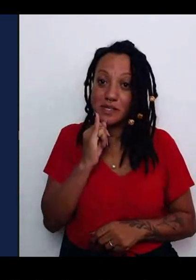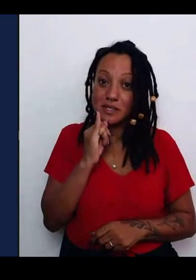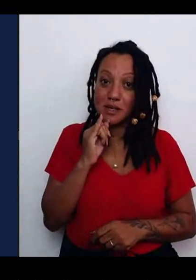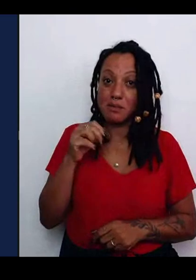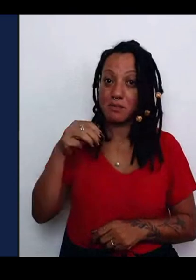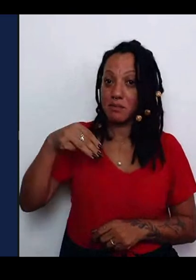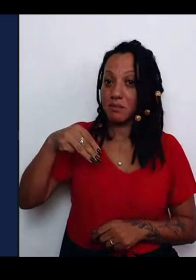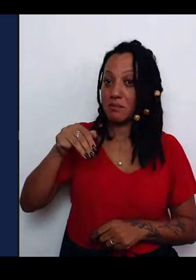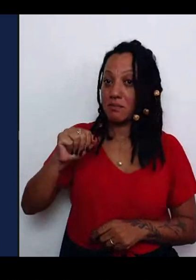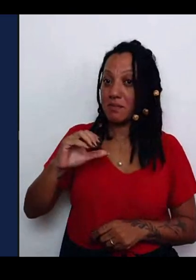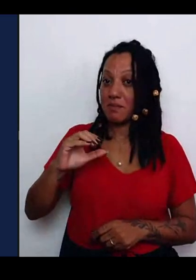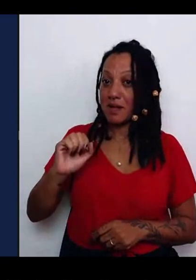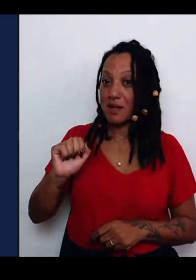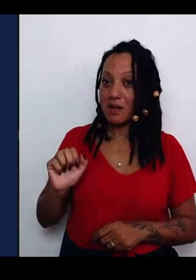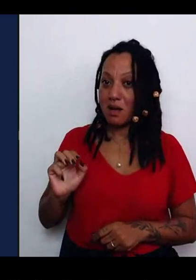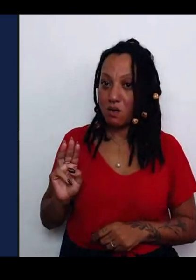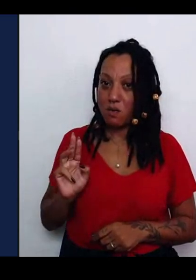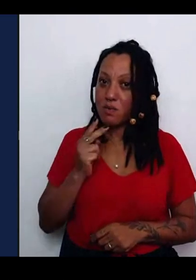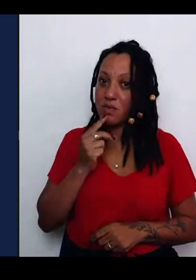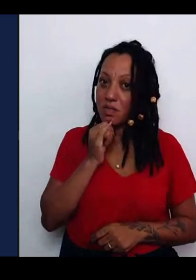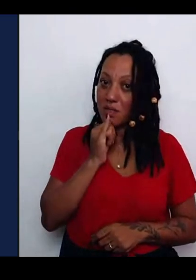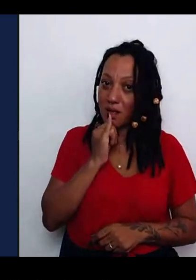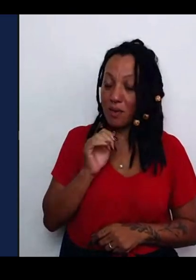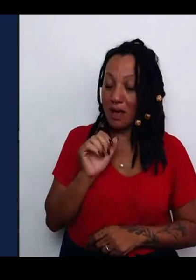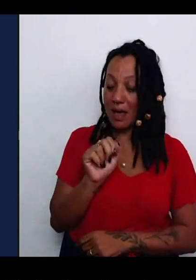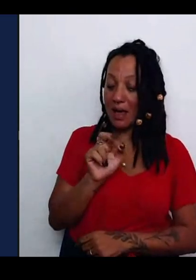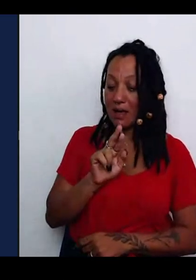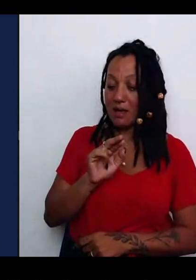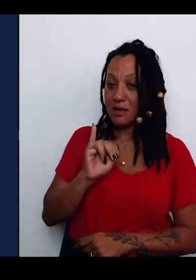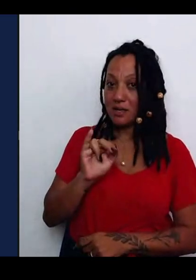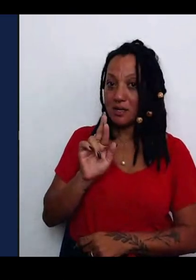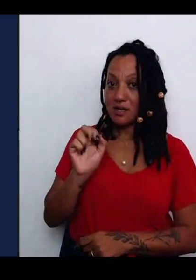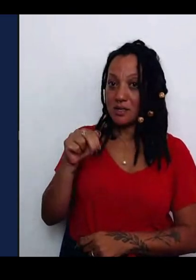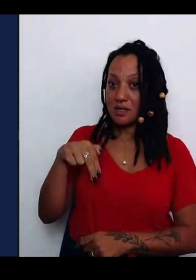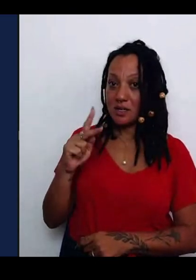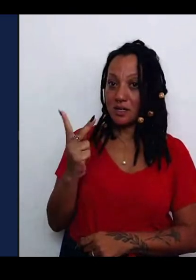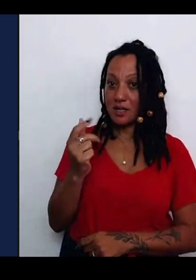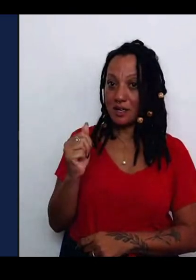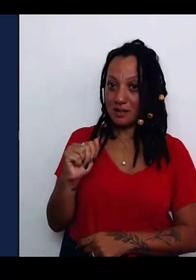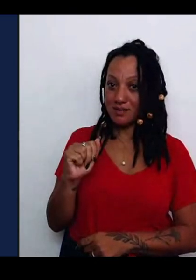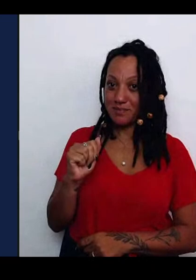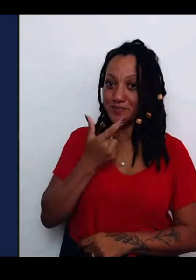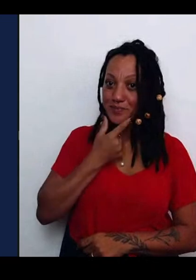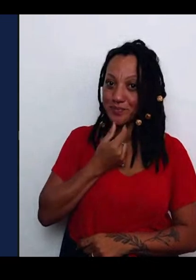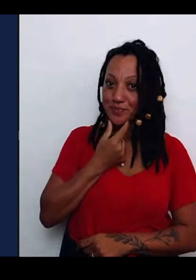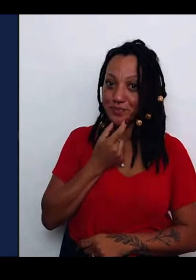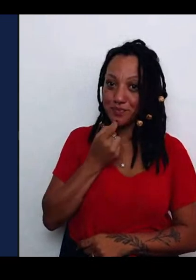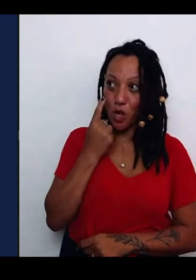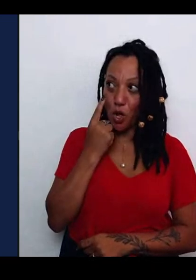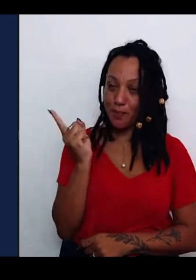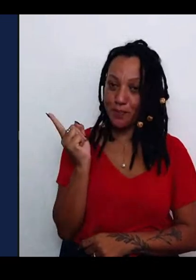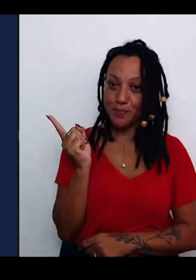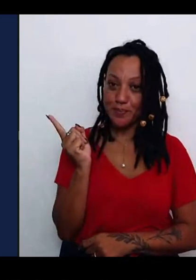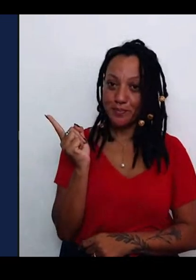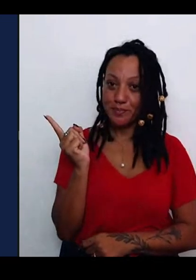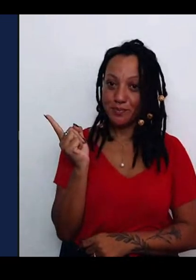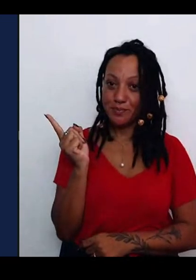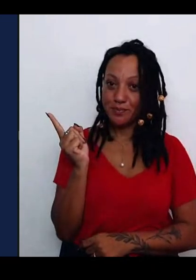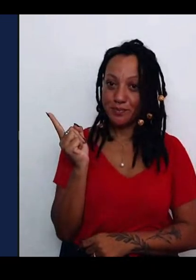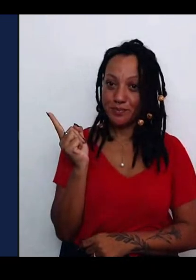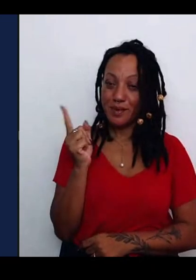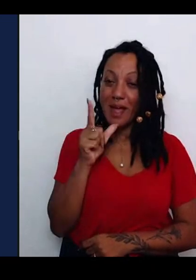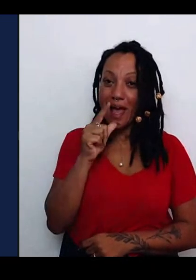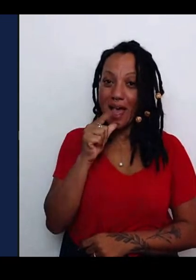Anna filmed coming in and out of the swimming pool and these images kept they they are both very pleasant and also very painful